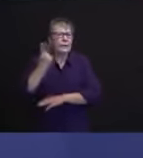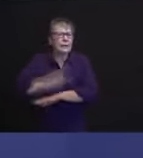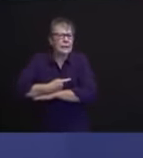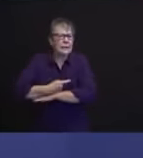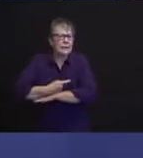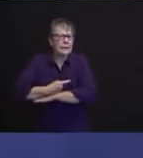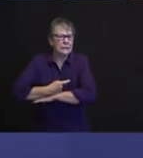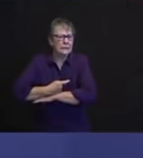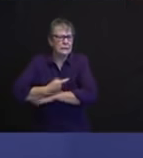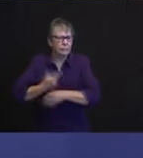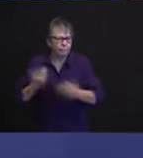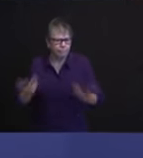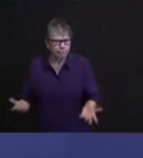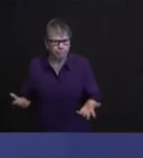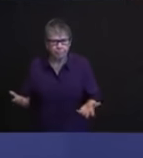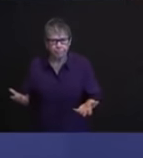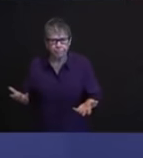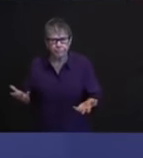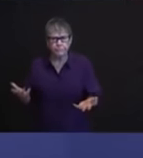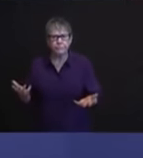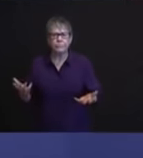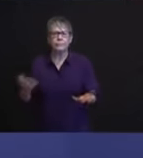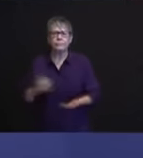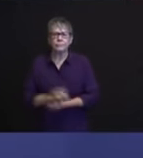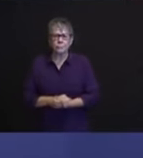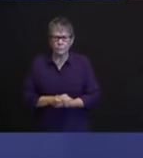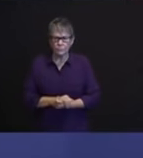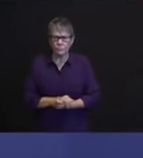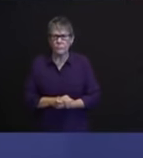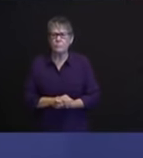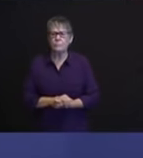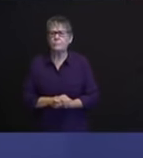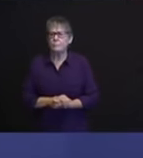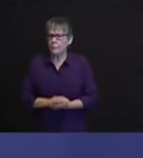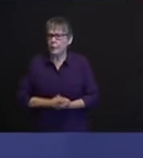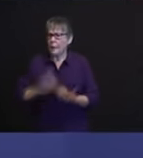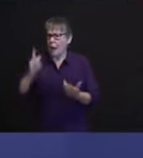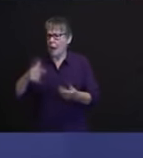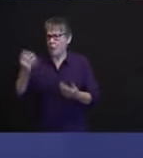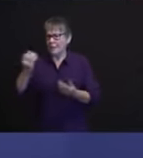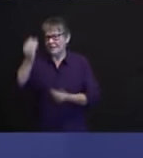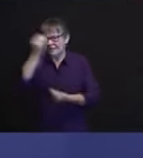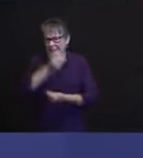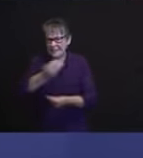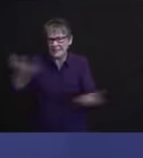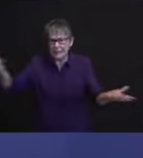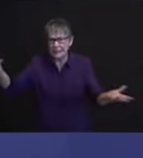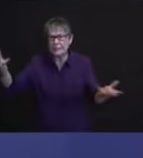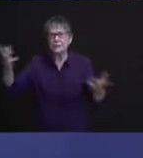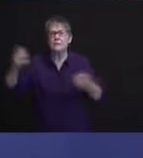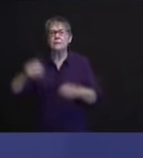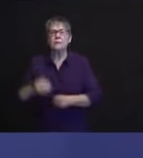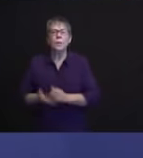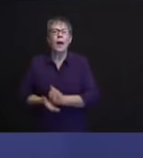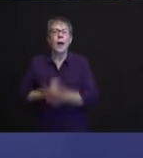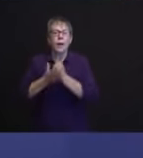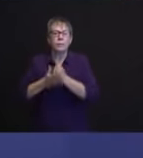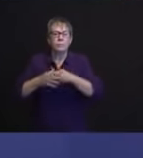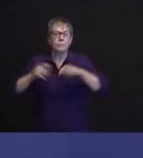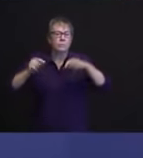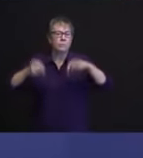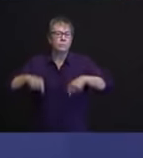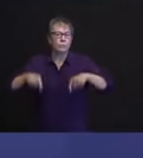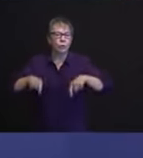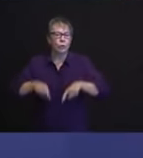holiday guidance today that prioritizes health and safety throughout the season. This guidance will include recommendations for limited travel outside the